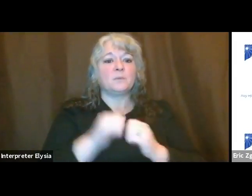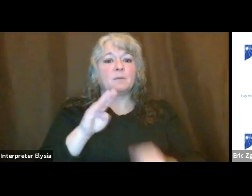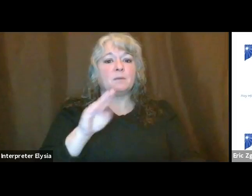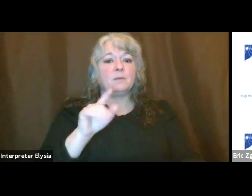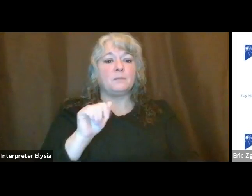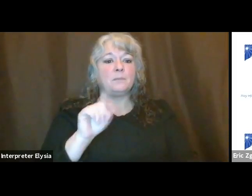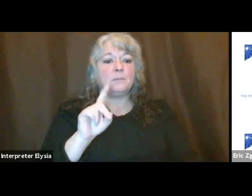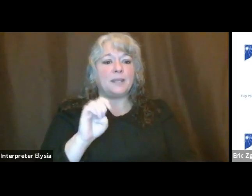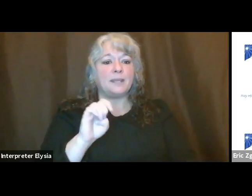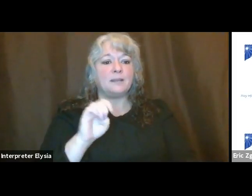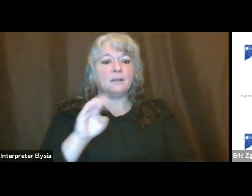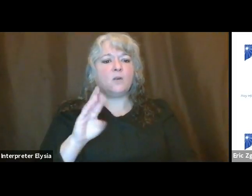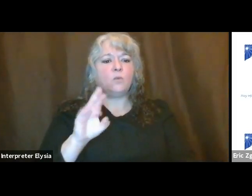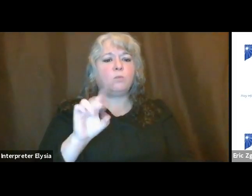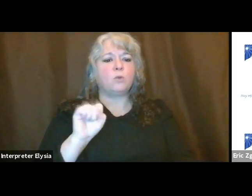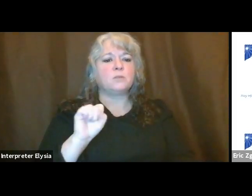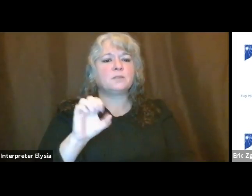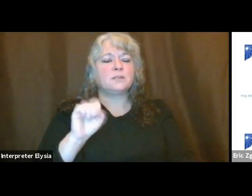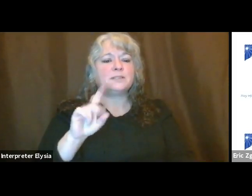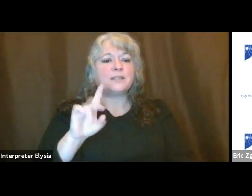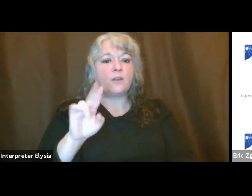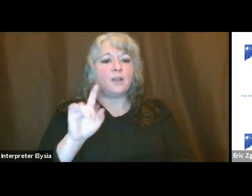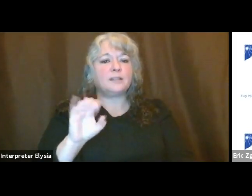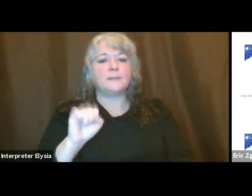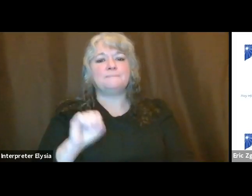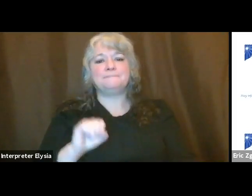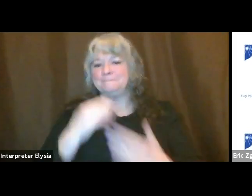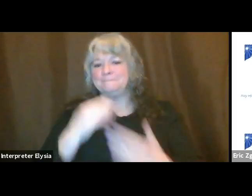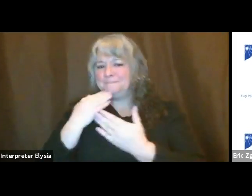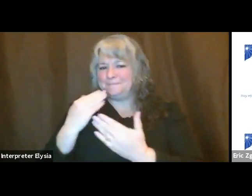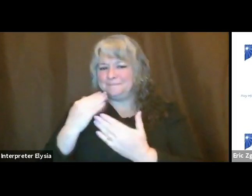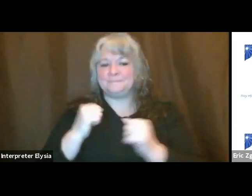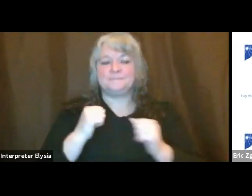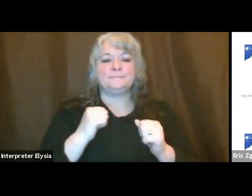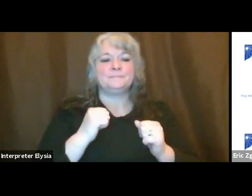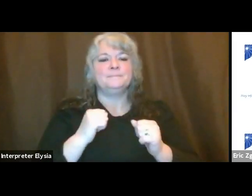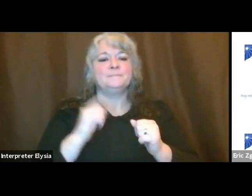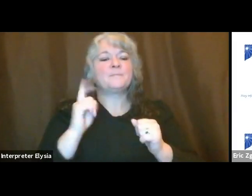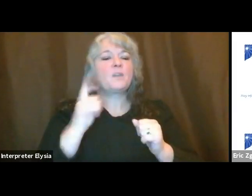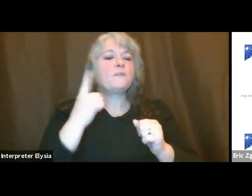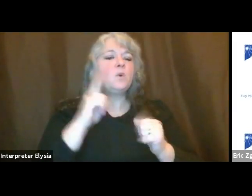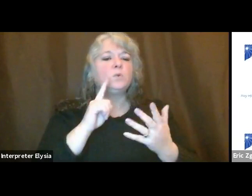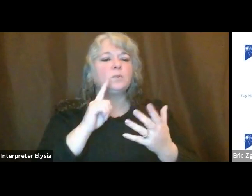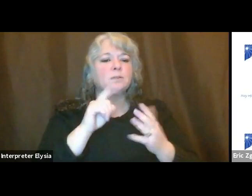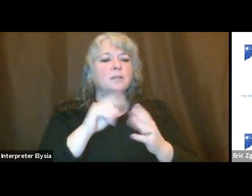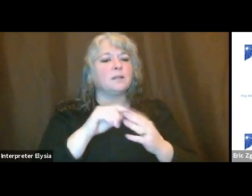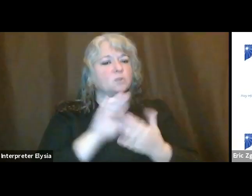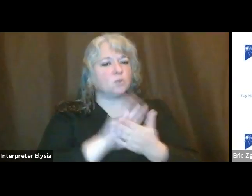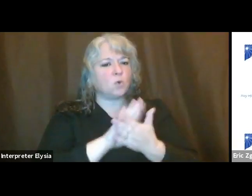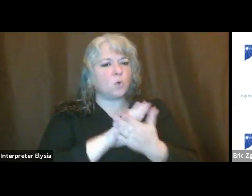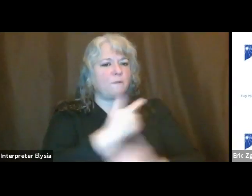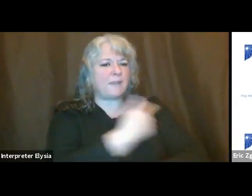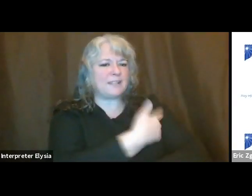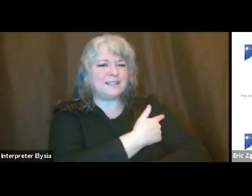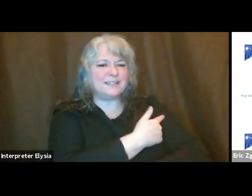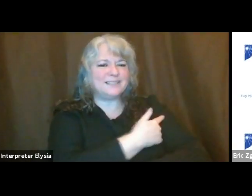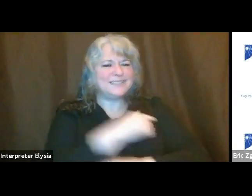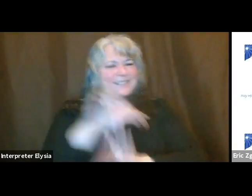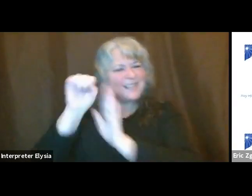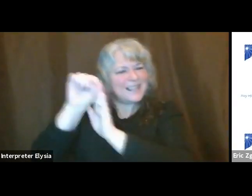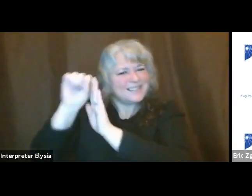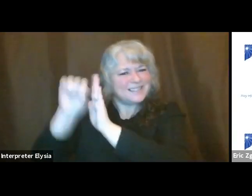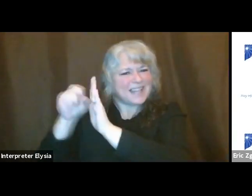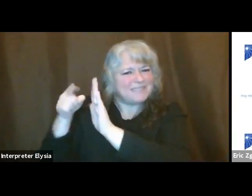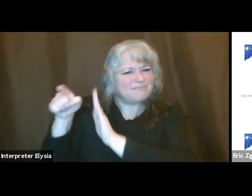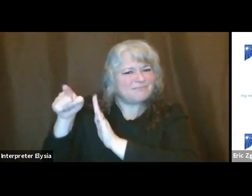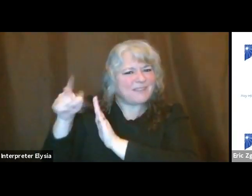Yeah, hey Eric, how's it going? Just a question on the school vaccination list. Has the state given you any kind of explanation as to what goes